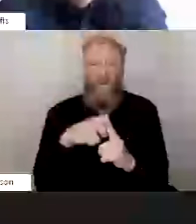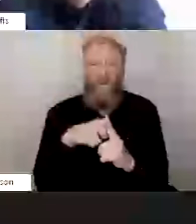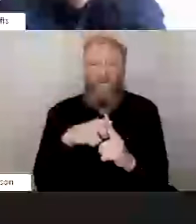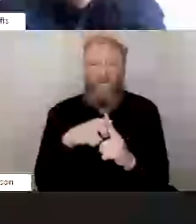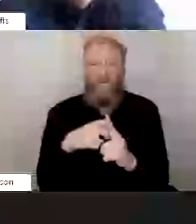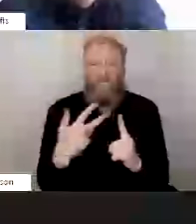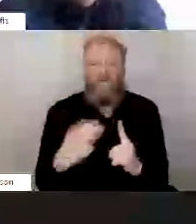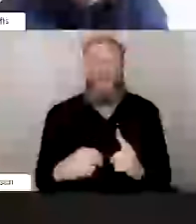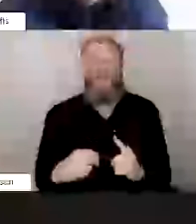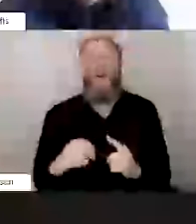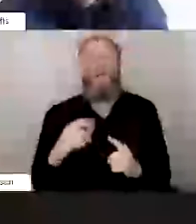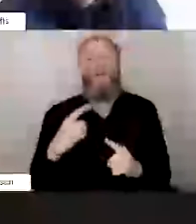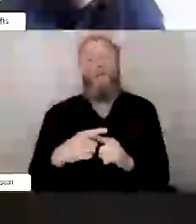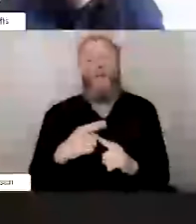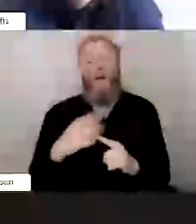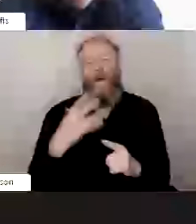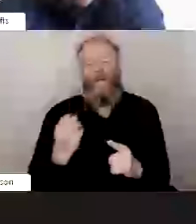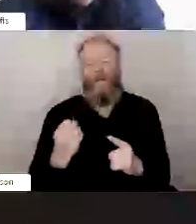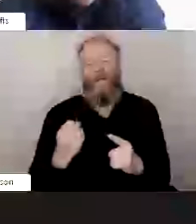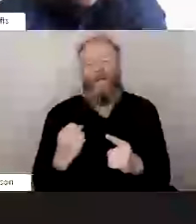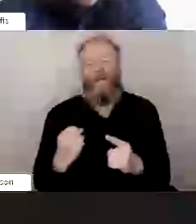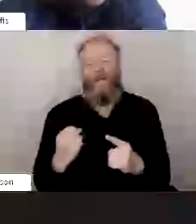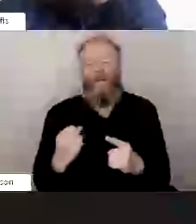also constant